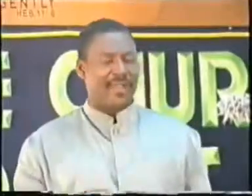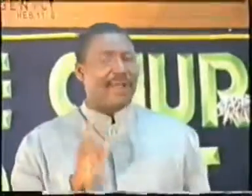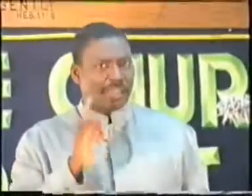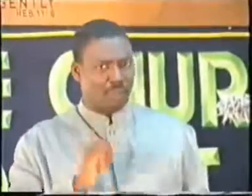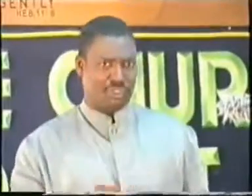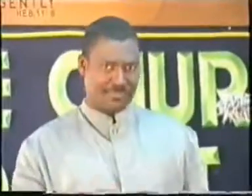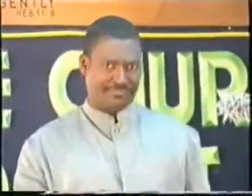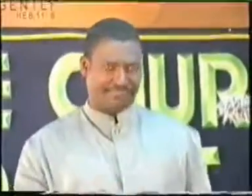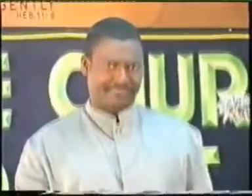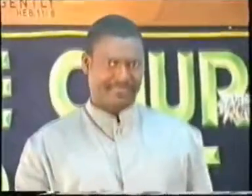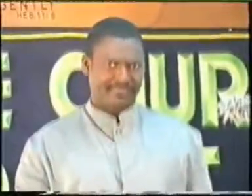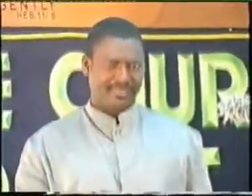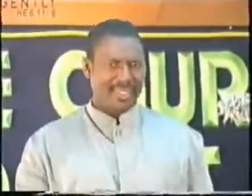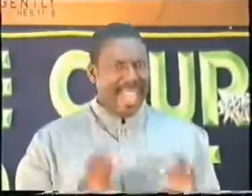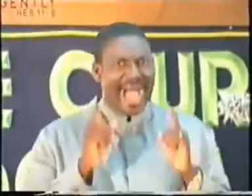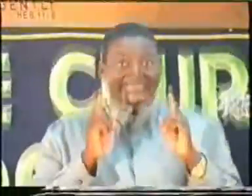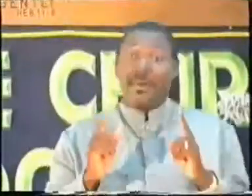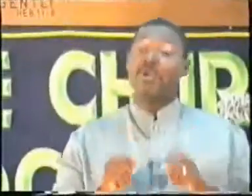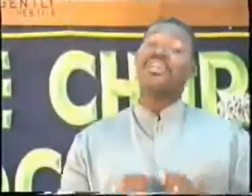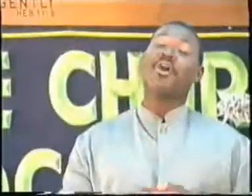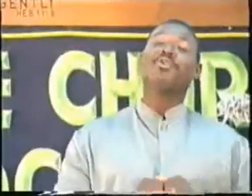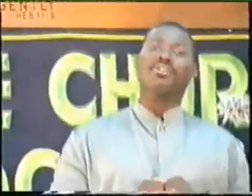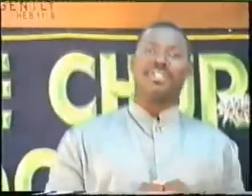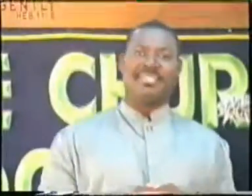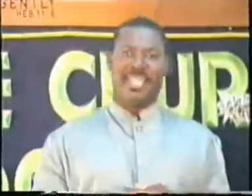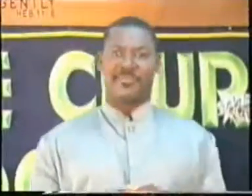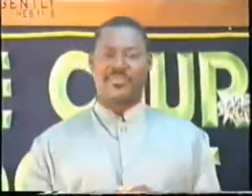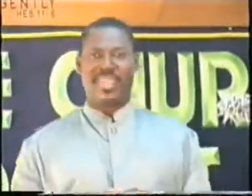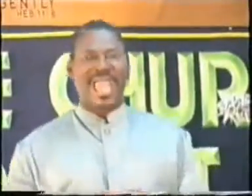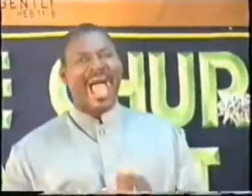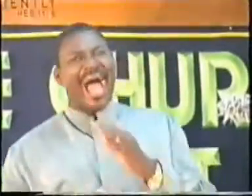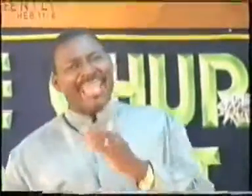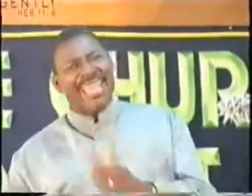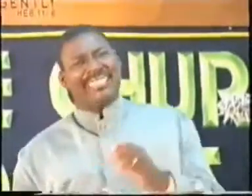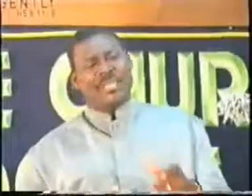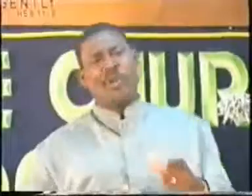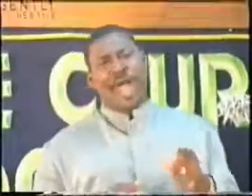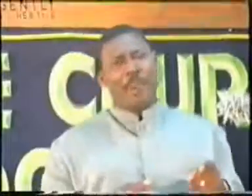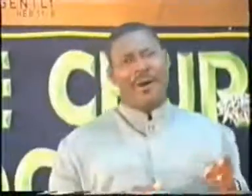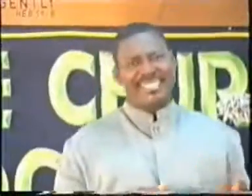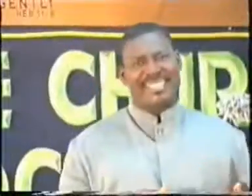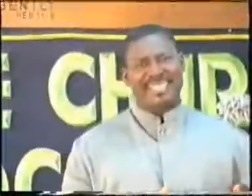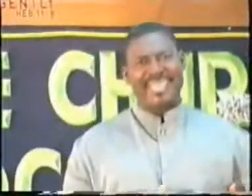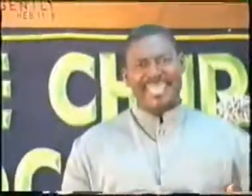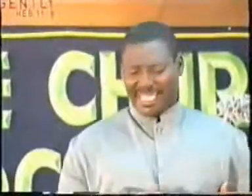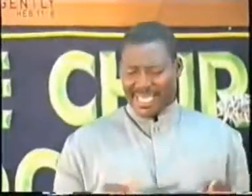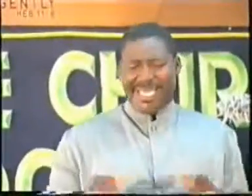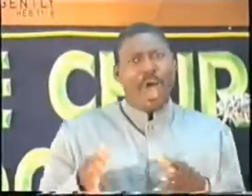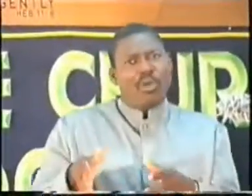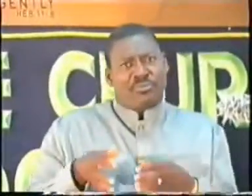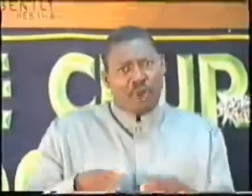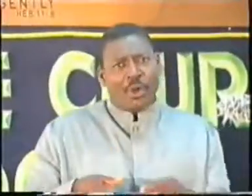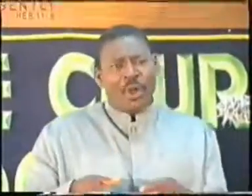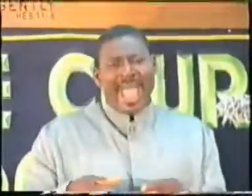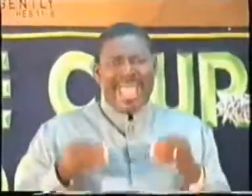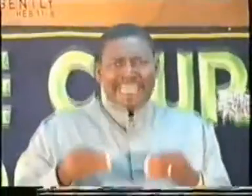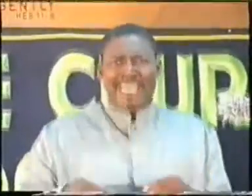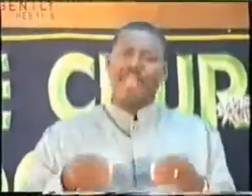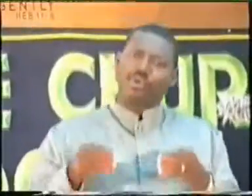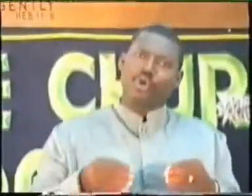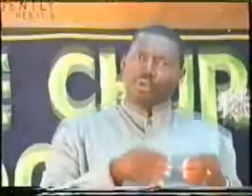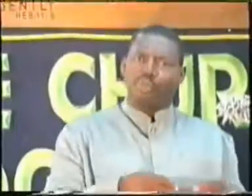verse number 5 part 2 trim. I never could just order 2 trim, they said. I didn't know Yankupon say, Lewi